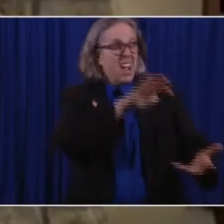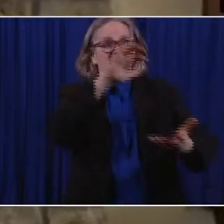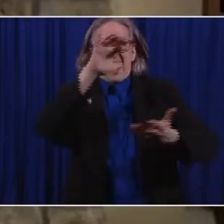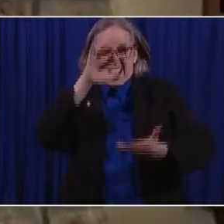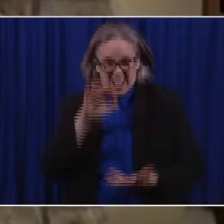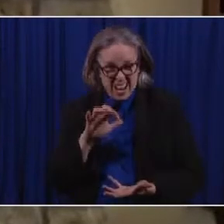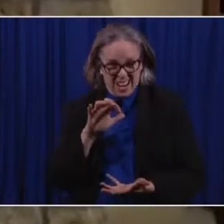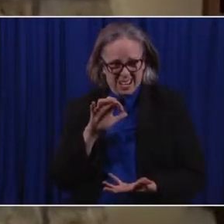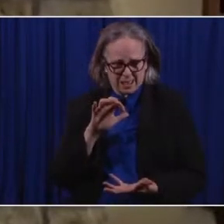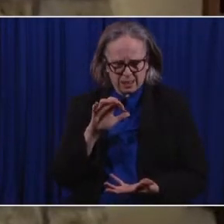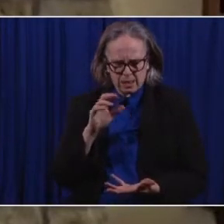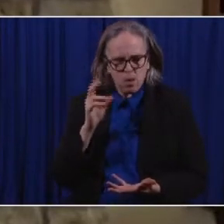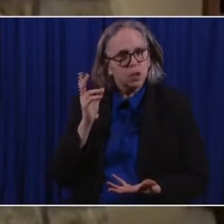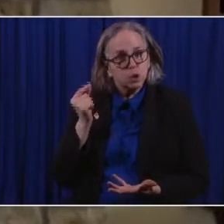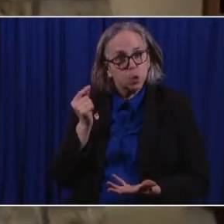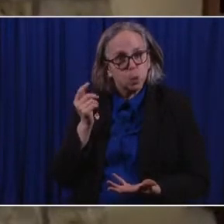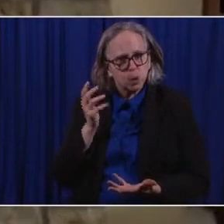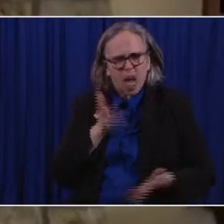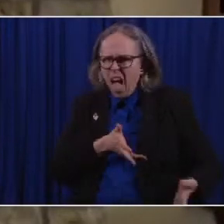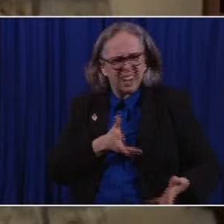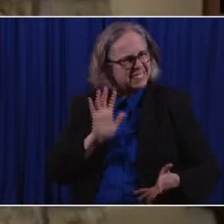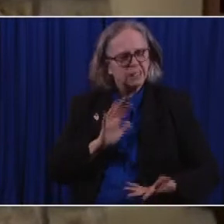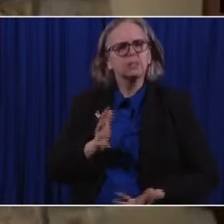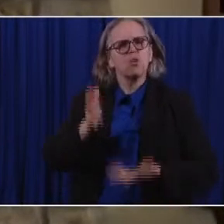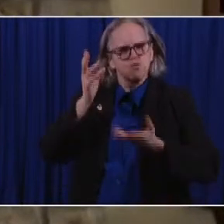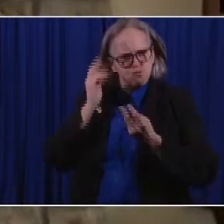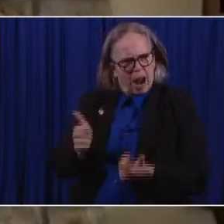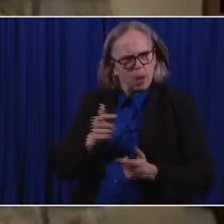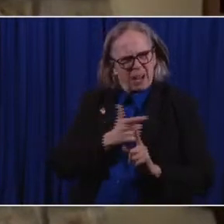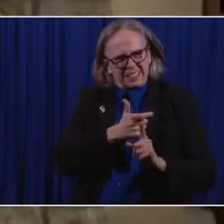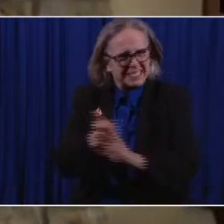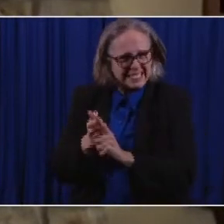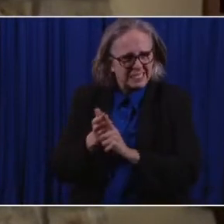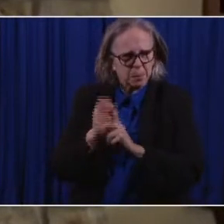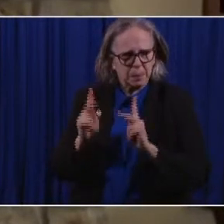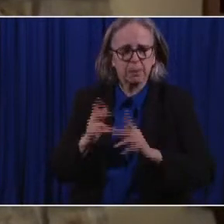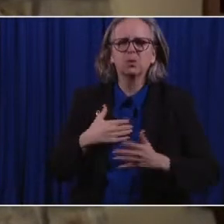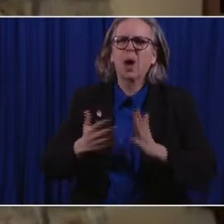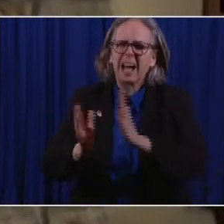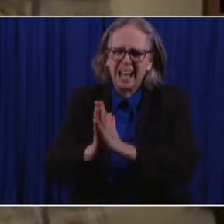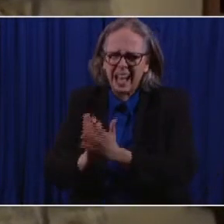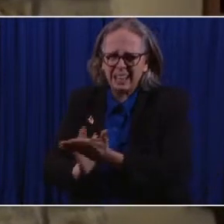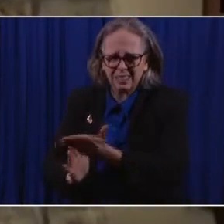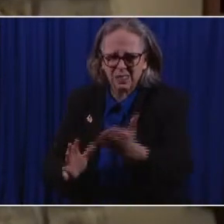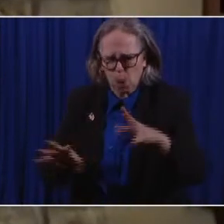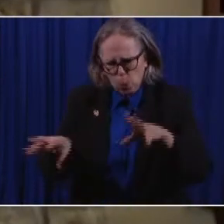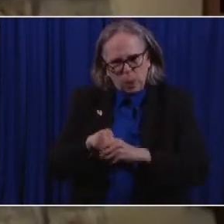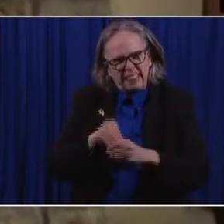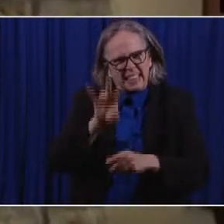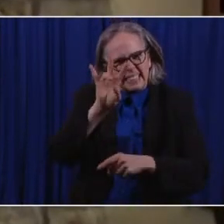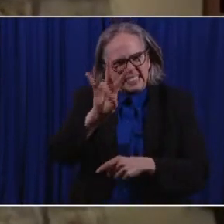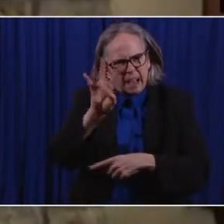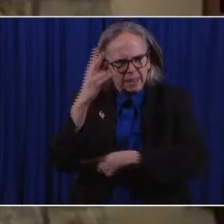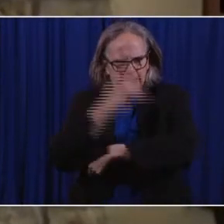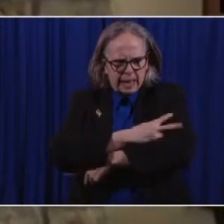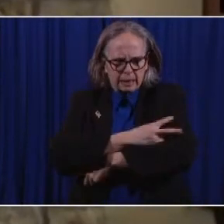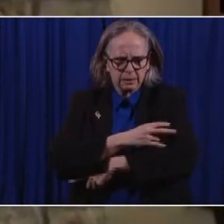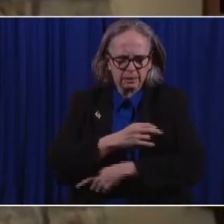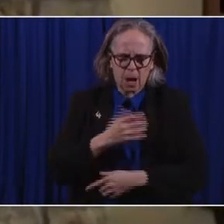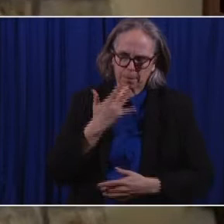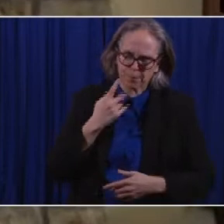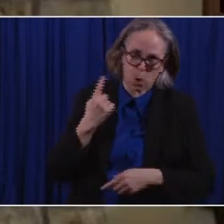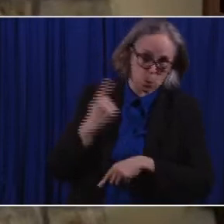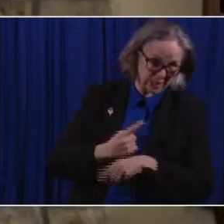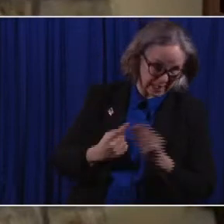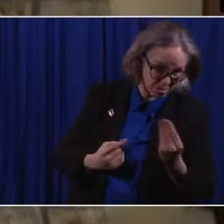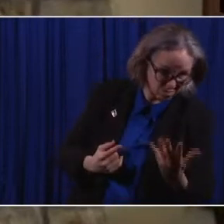bare minimum to complete that in 7 days. We would love for them to get it done in 1 or 2 days. None of them are going to be getting a